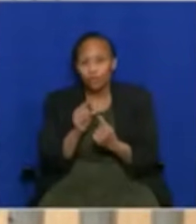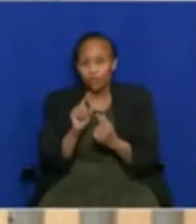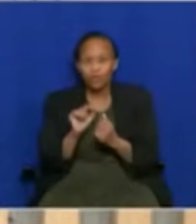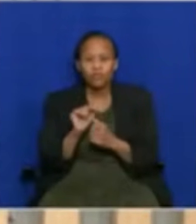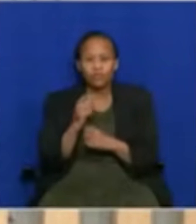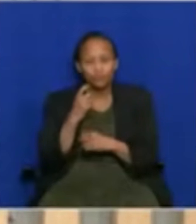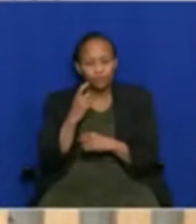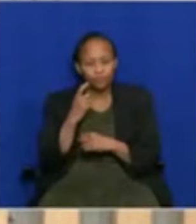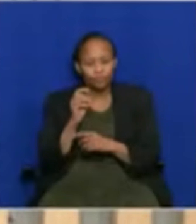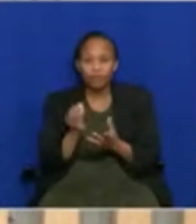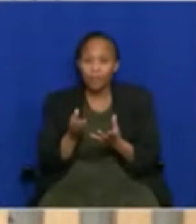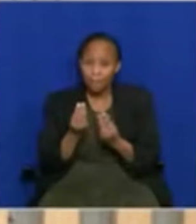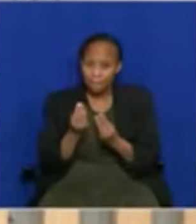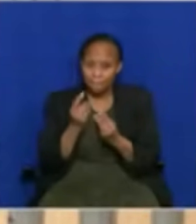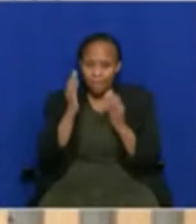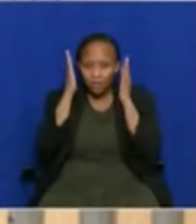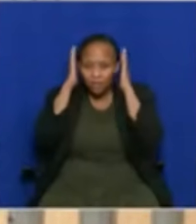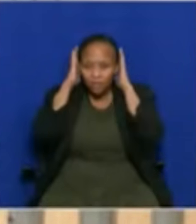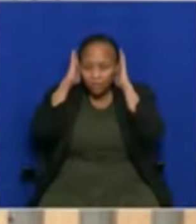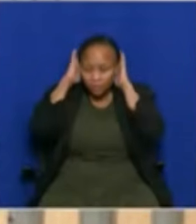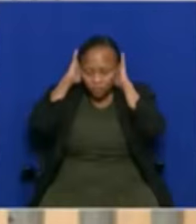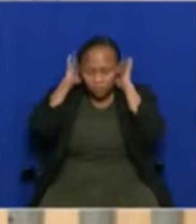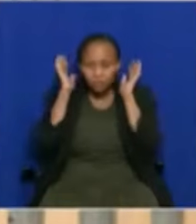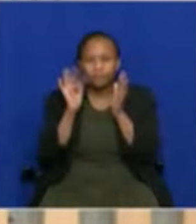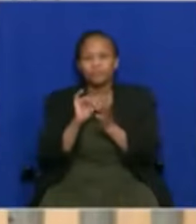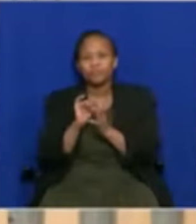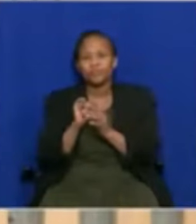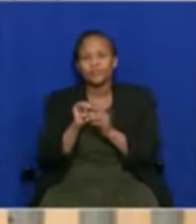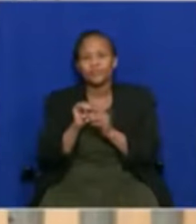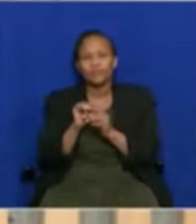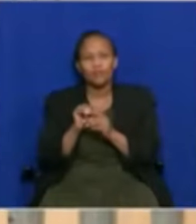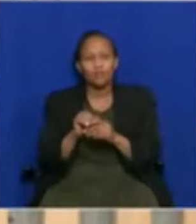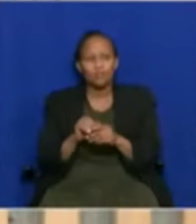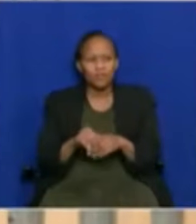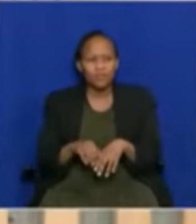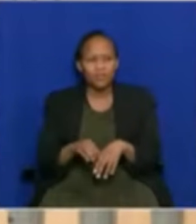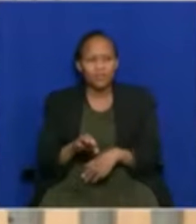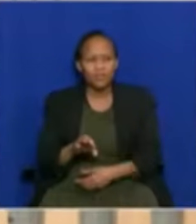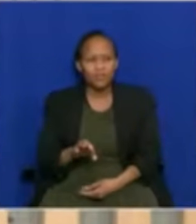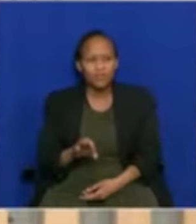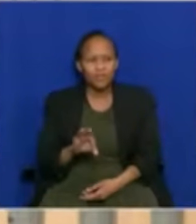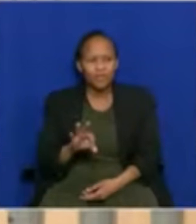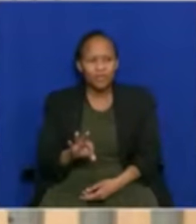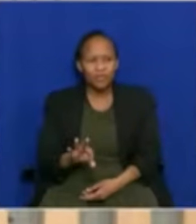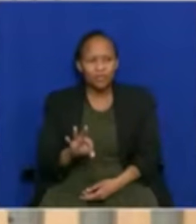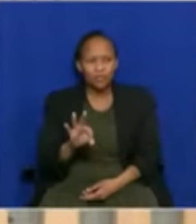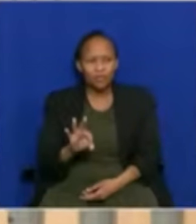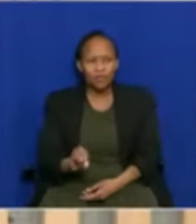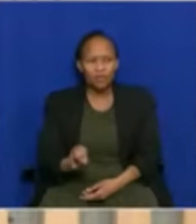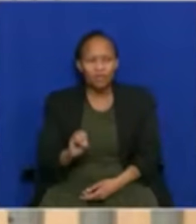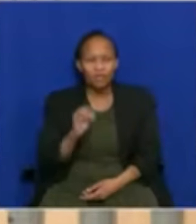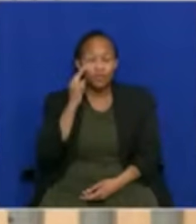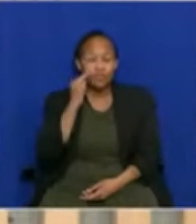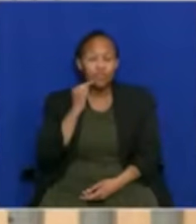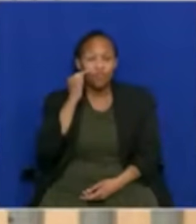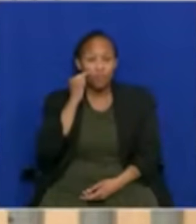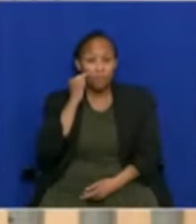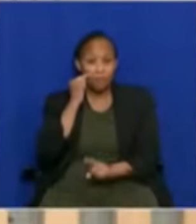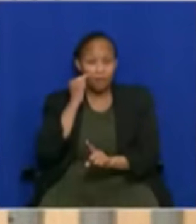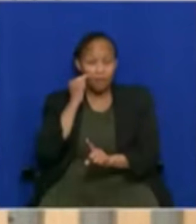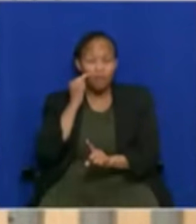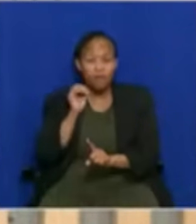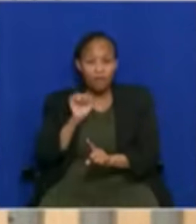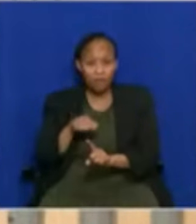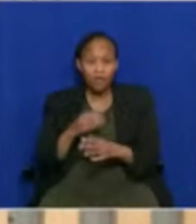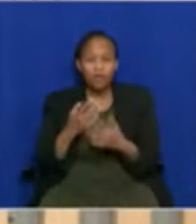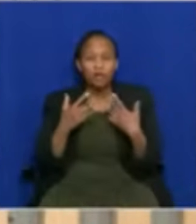of November. And now I ask us to go back to MK15. So we are done with MK16, which